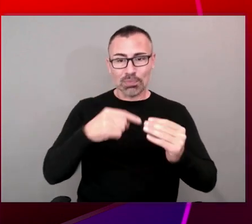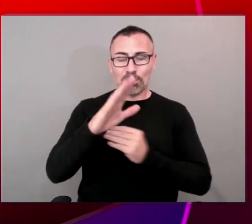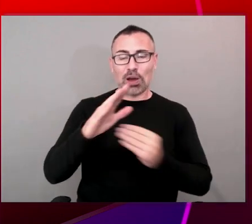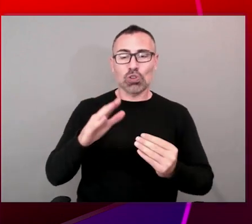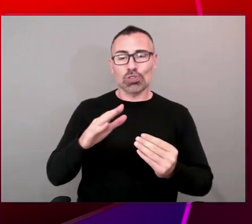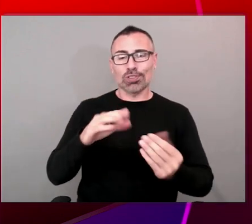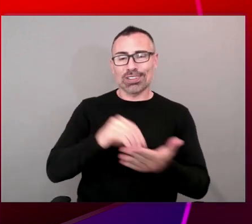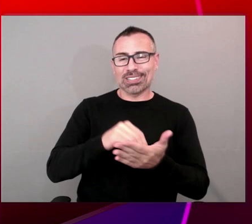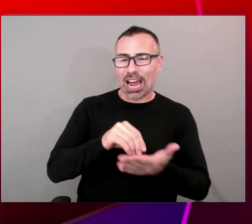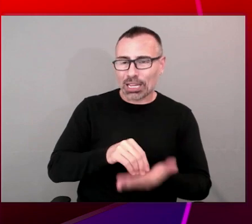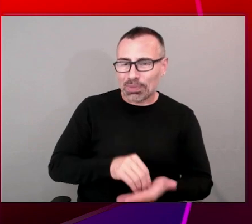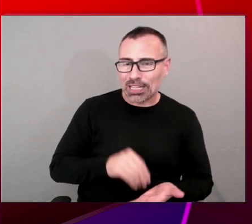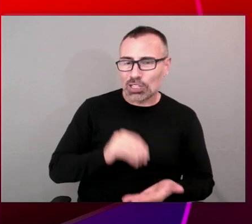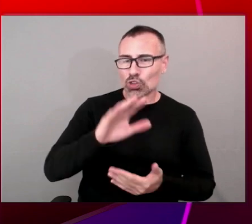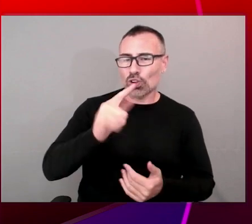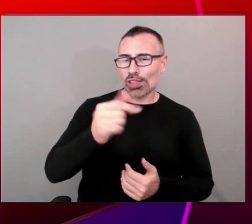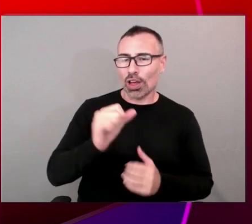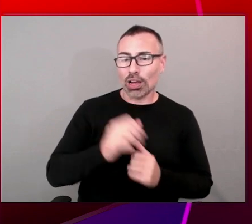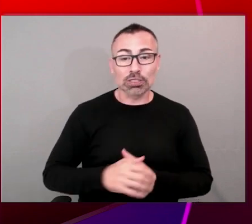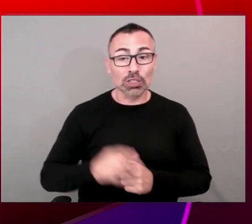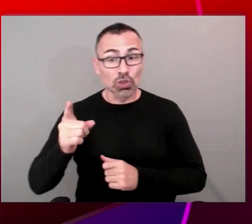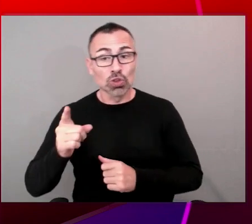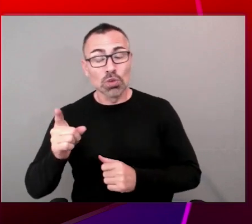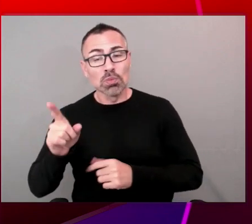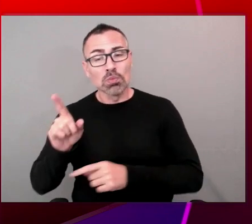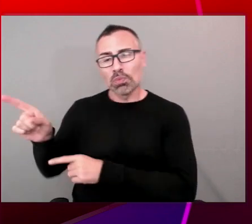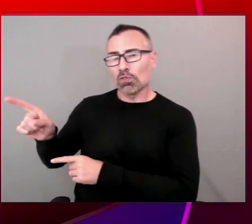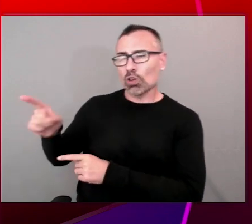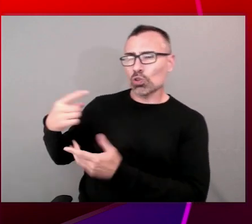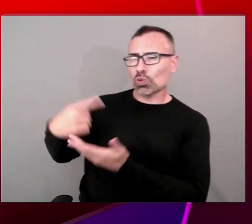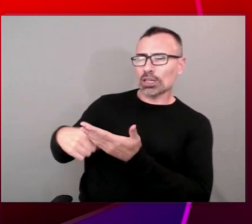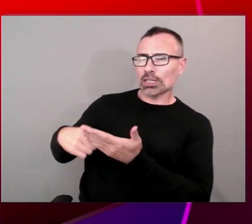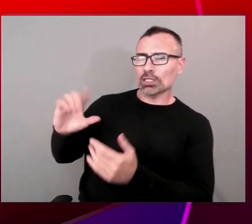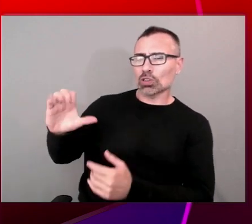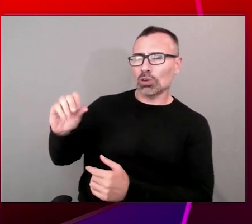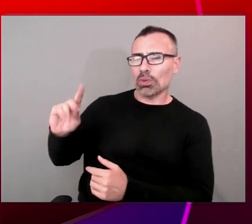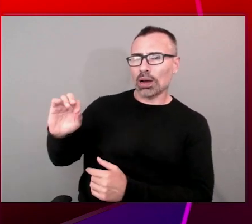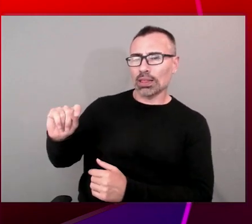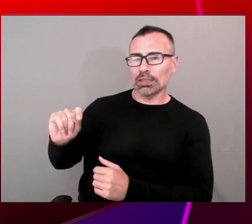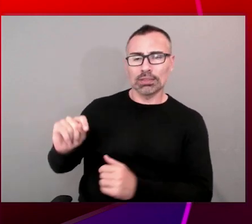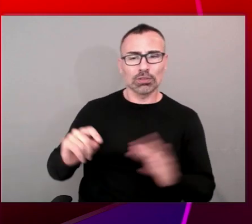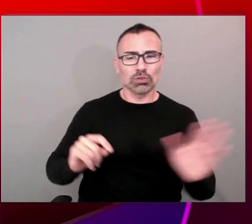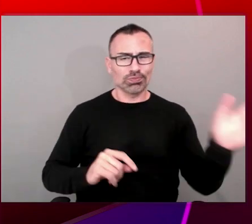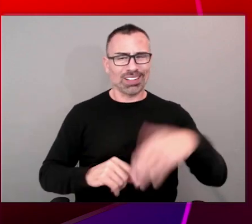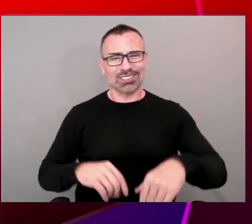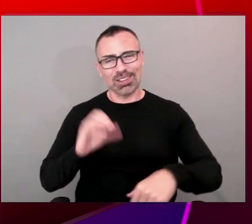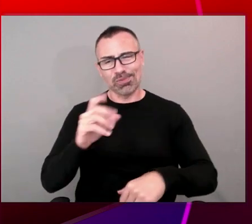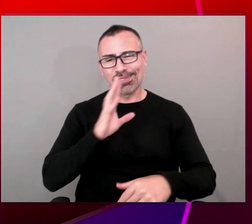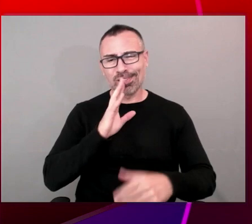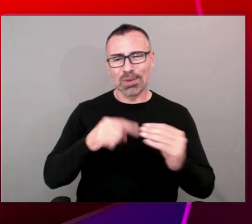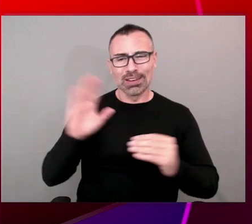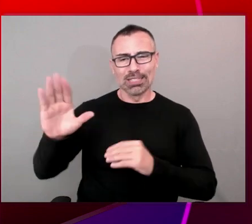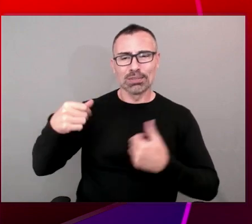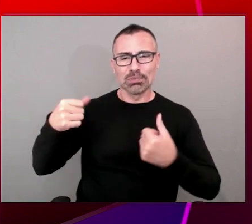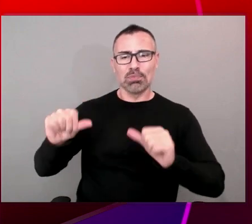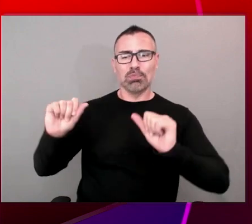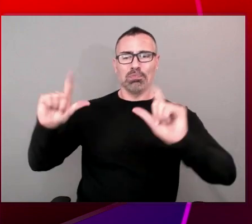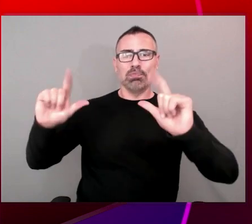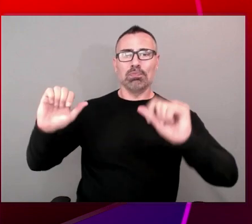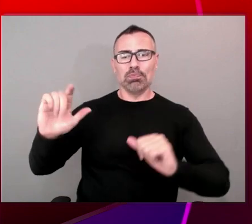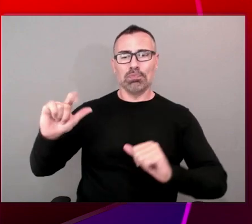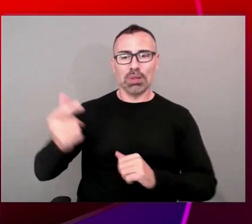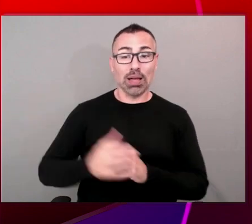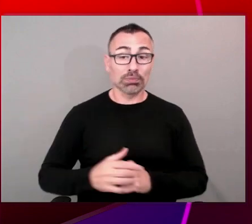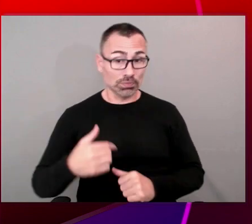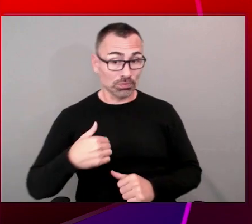You were about to bring up Copilot before, Aaron, when I cut you off. It's okay. We'll move over to his blog. So tell us about your blog. Yeah. So I've been maintaining my